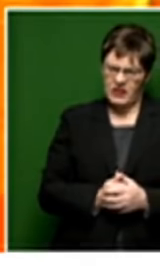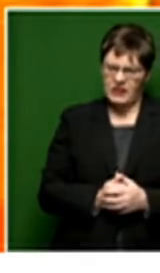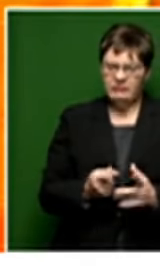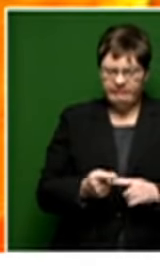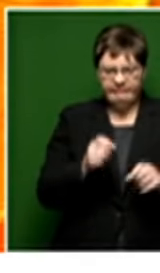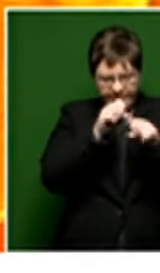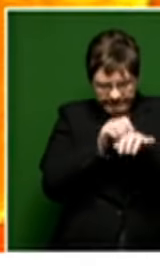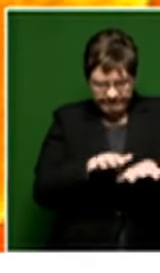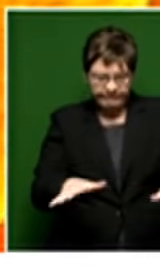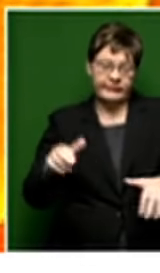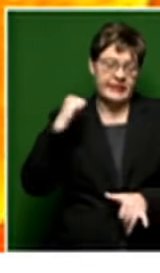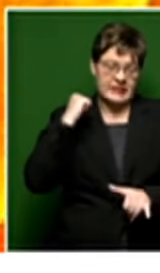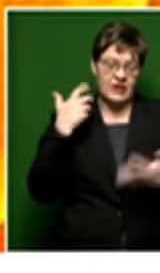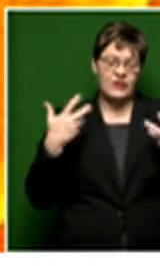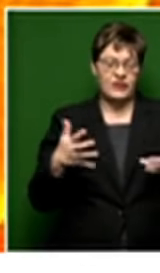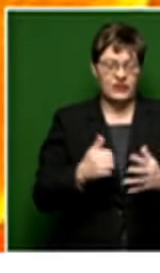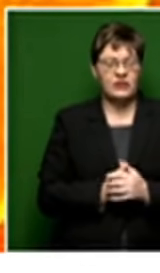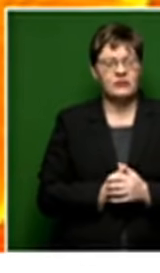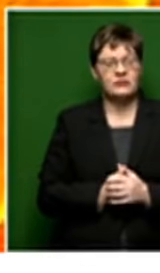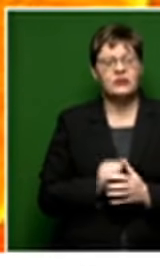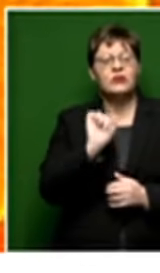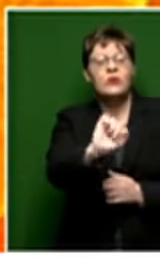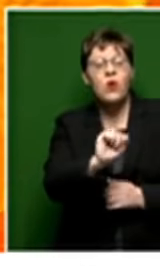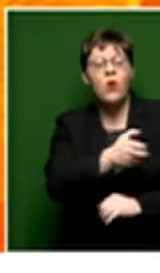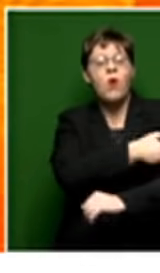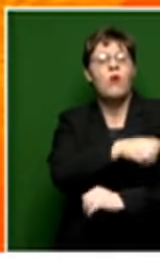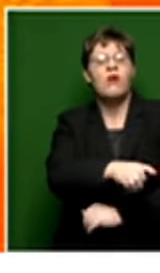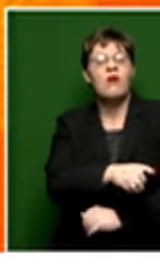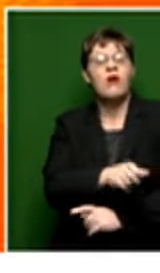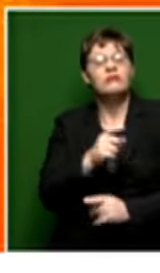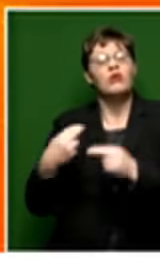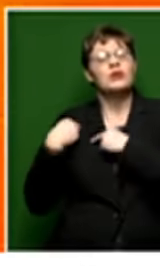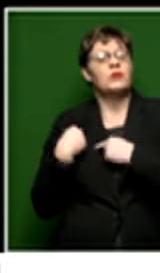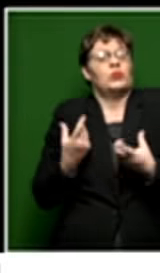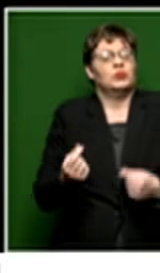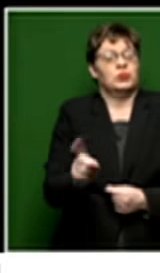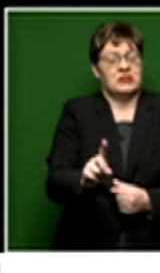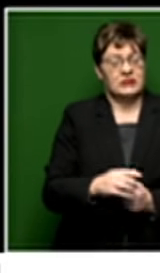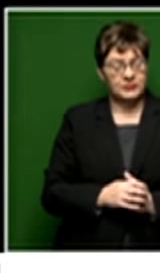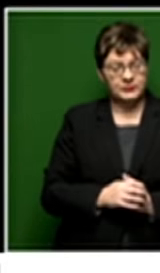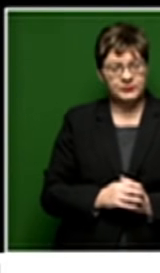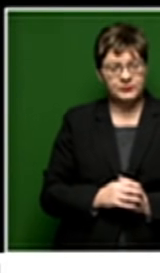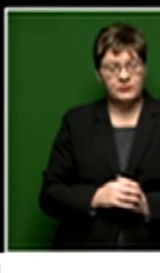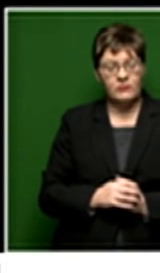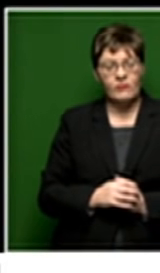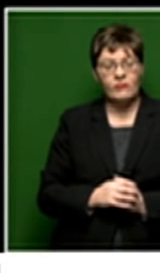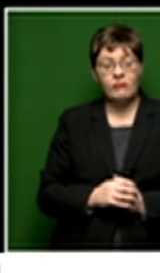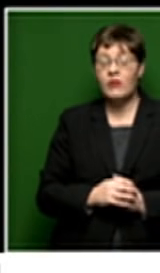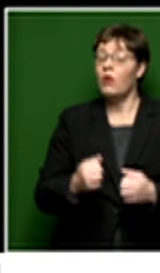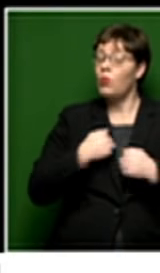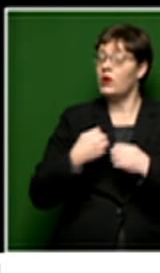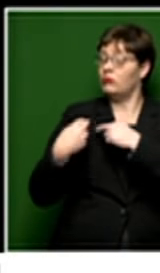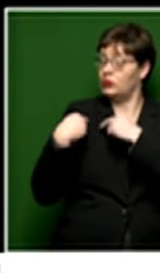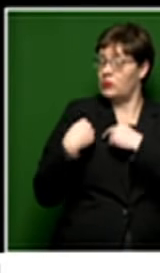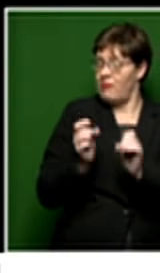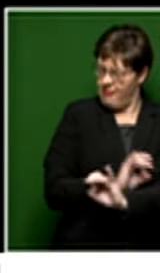being deployed yesterday. But let's talk about your mandate. What is it? In this deployment, our mandate is